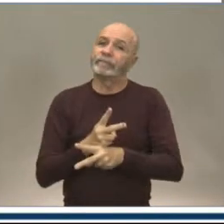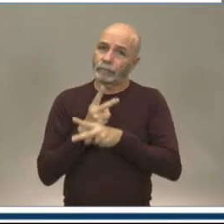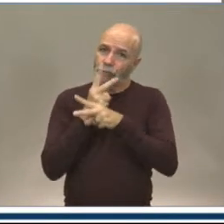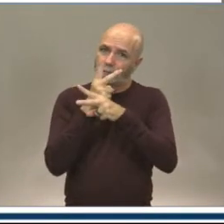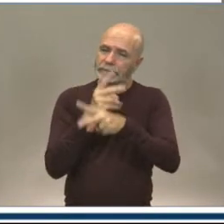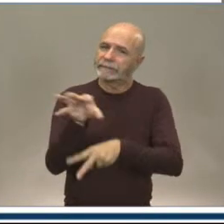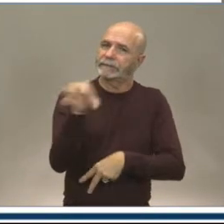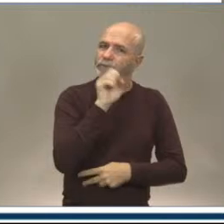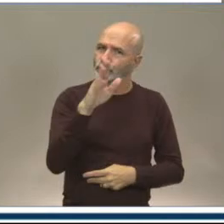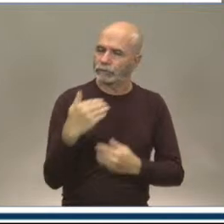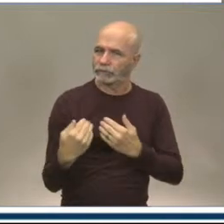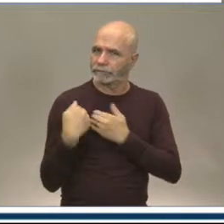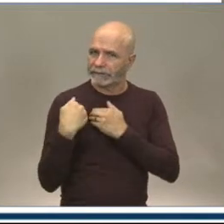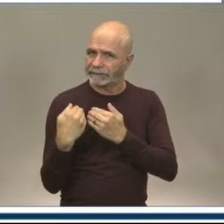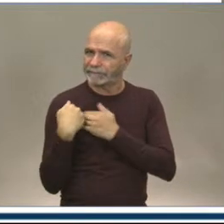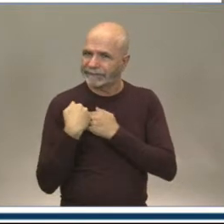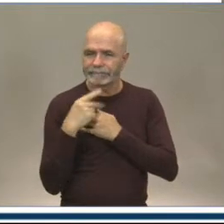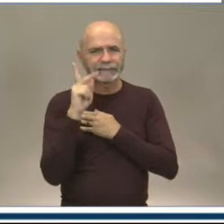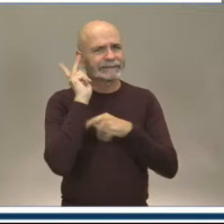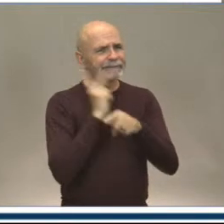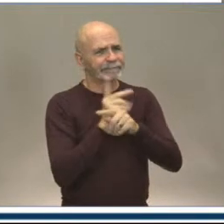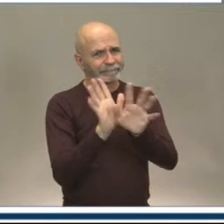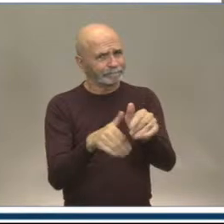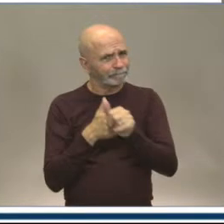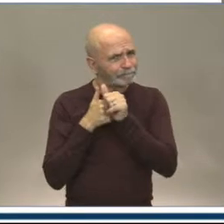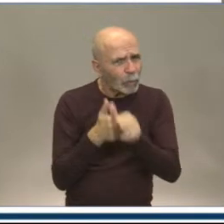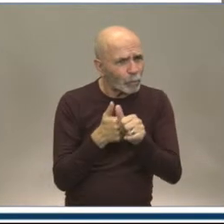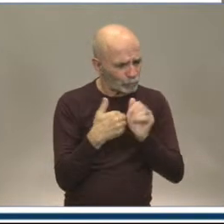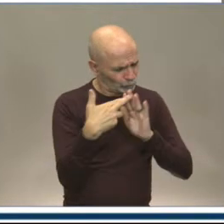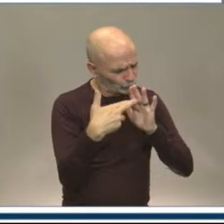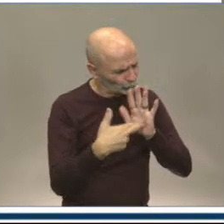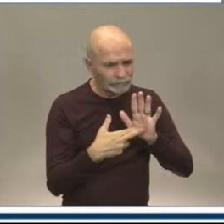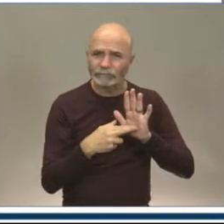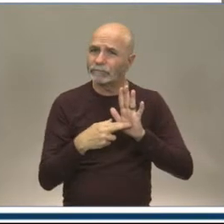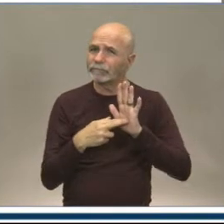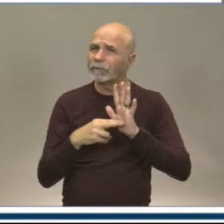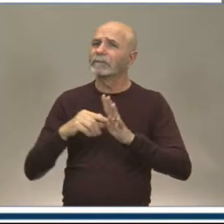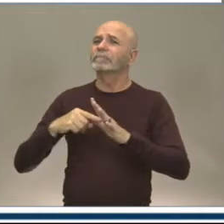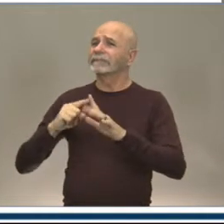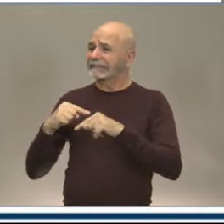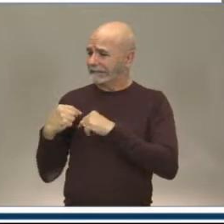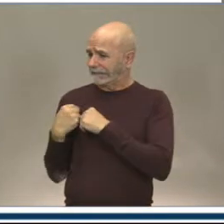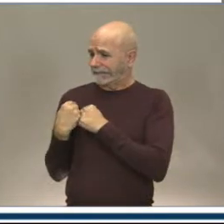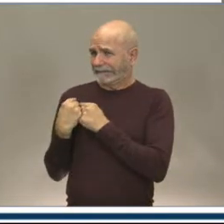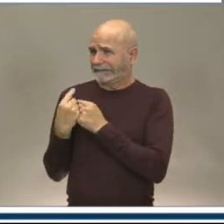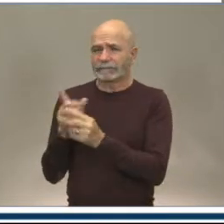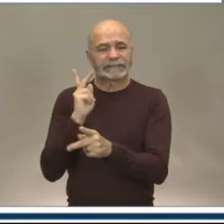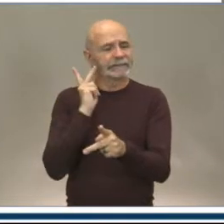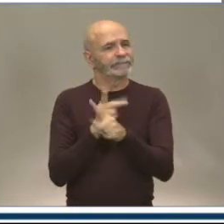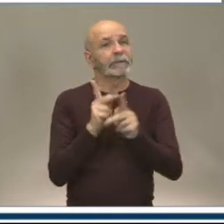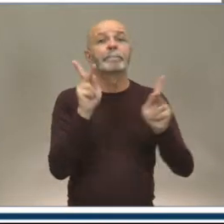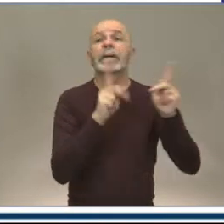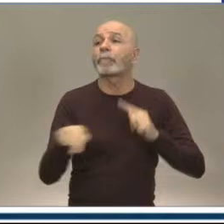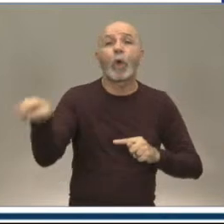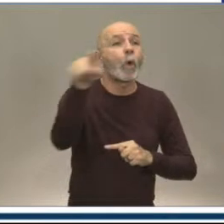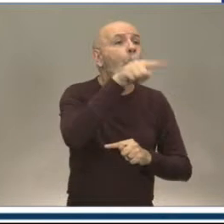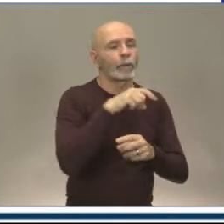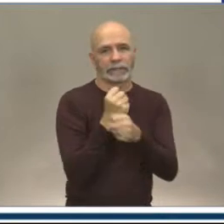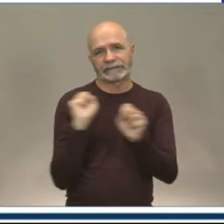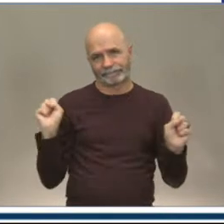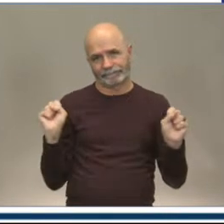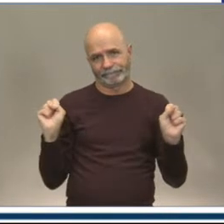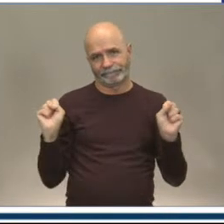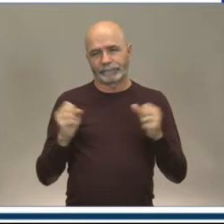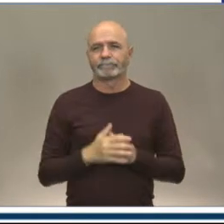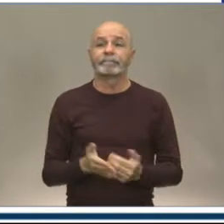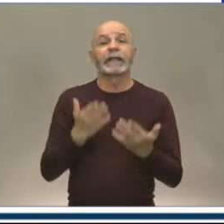Keep on doing what Nova Scotians have done since day one of this pandemic to keep each other safe. Thank you very much. We'll now take questions